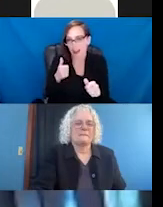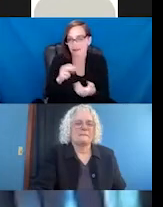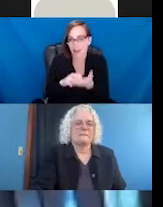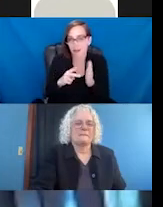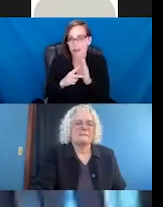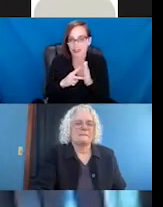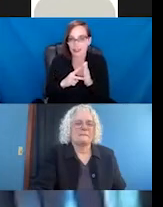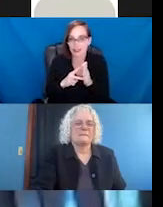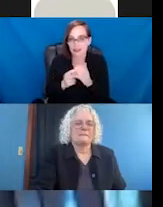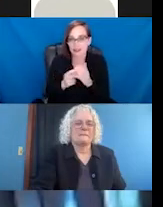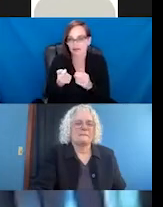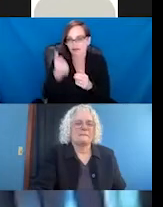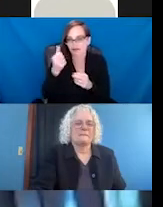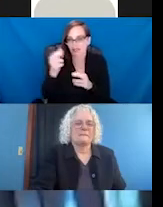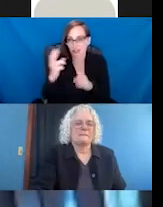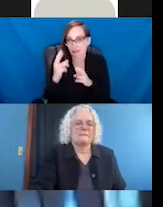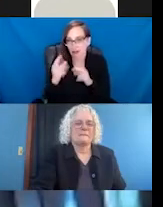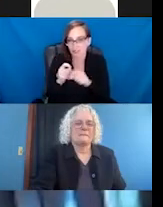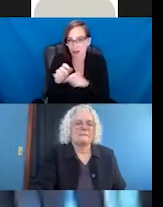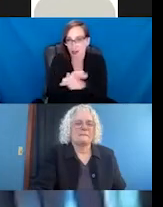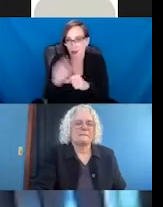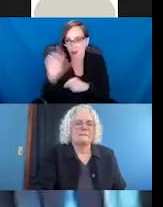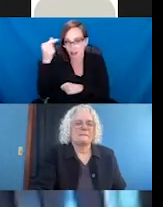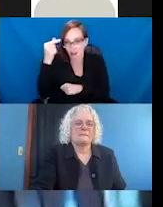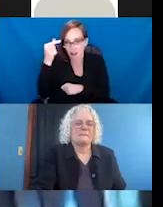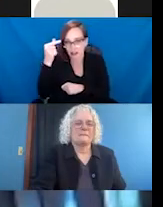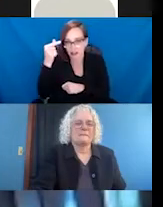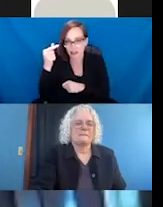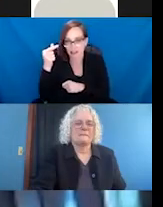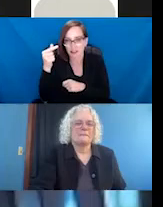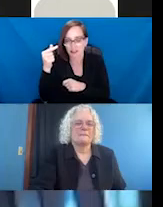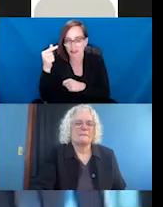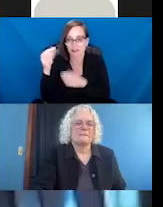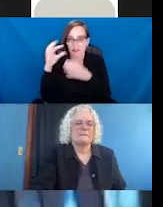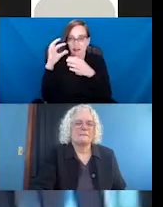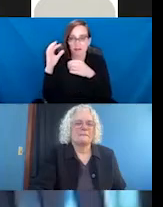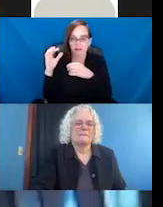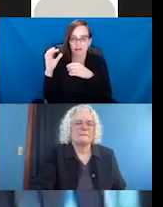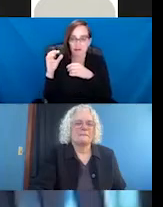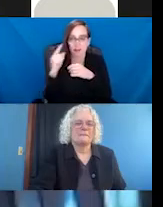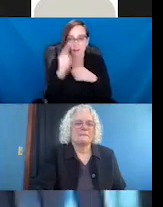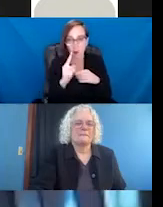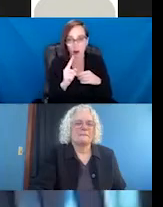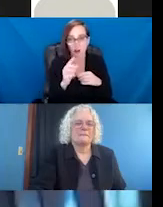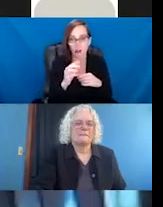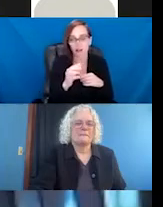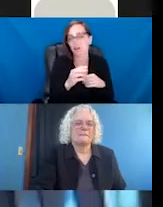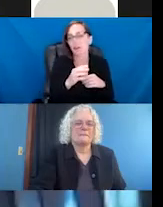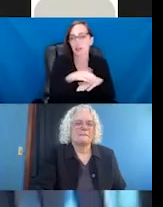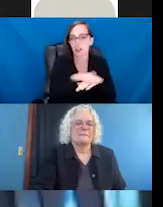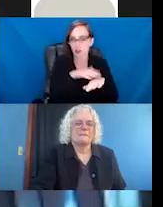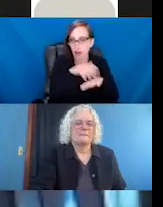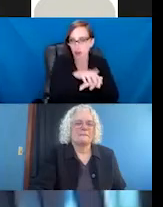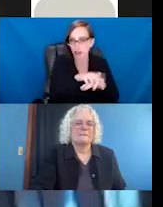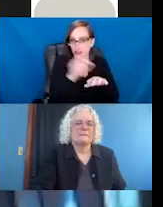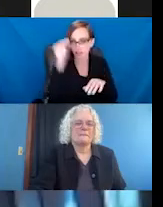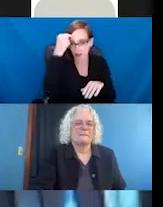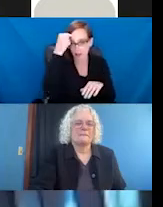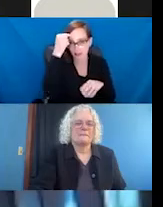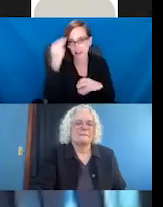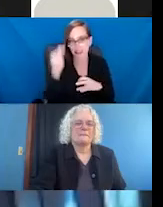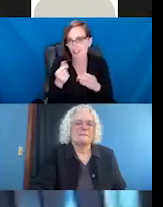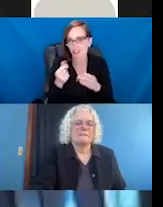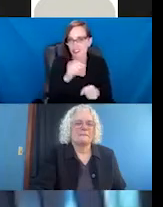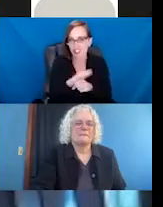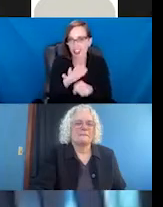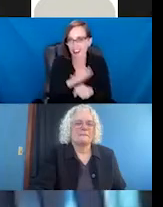from local governments about tribal governments, and a lack of knowledge and education about them, which federal